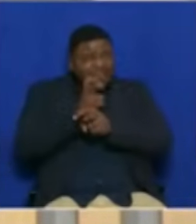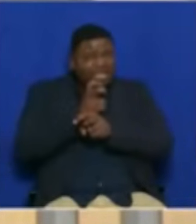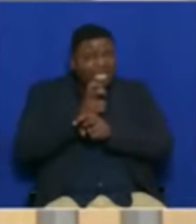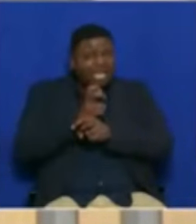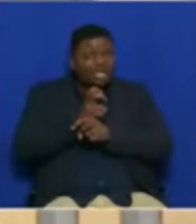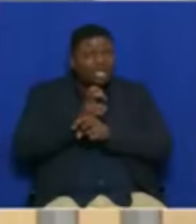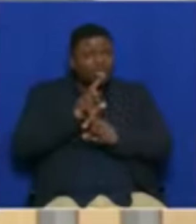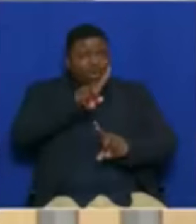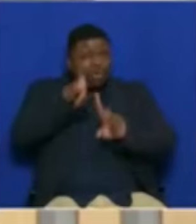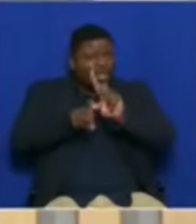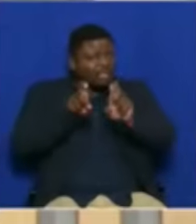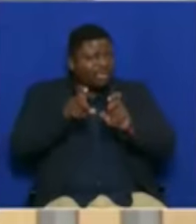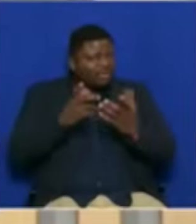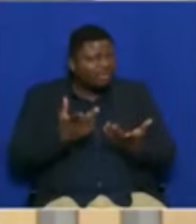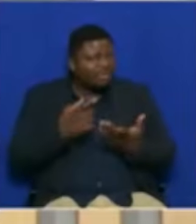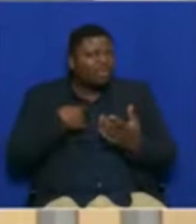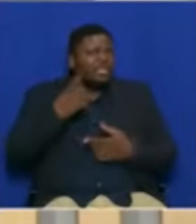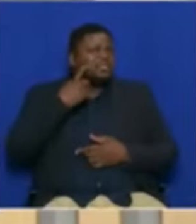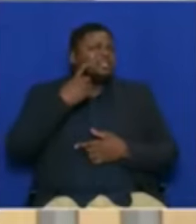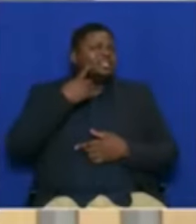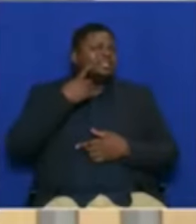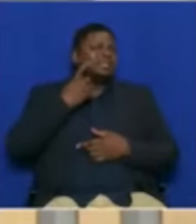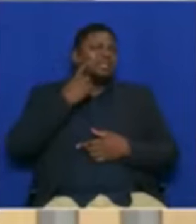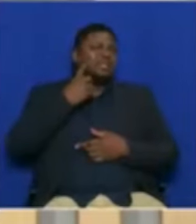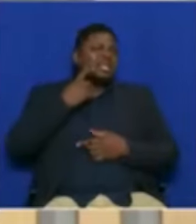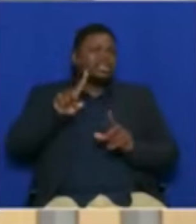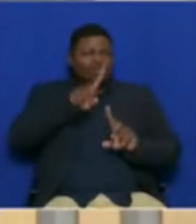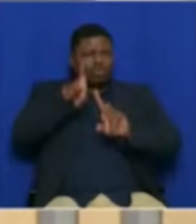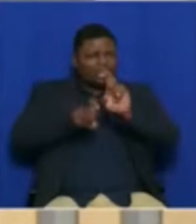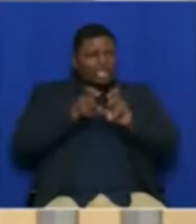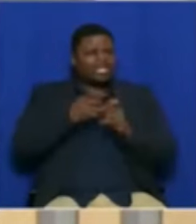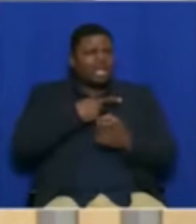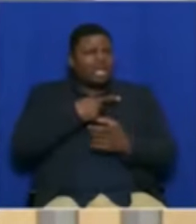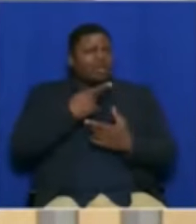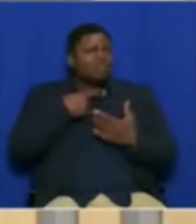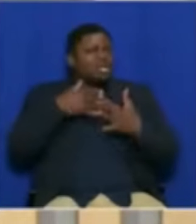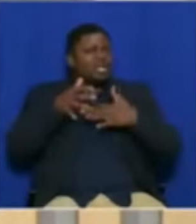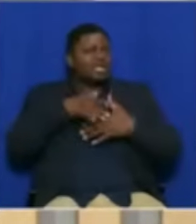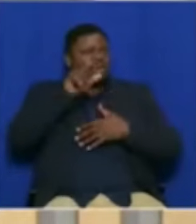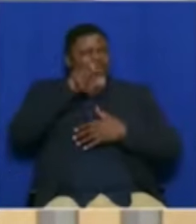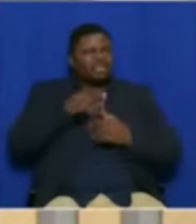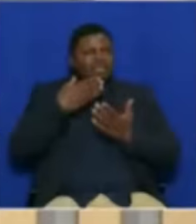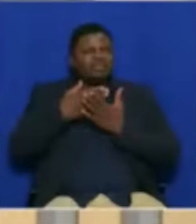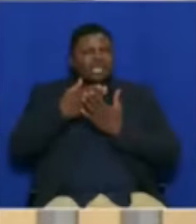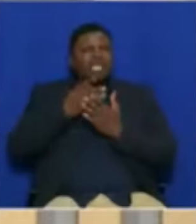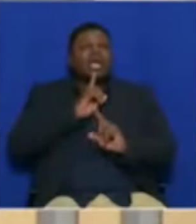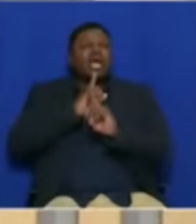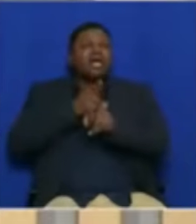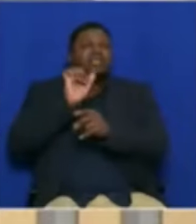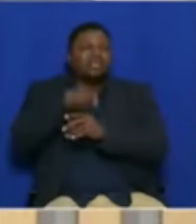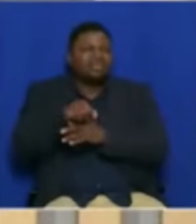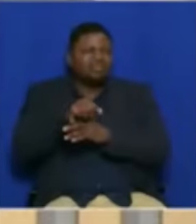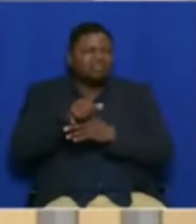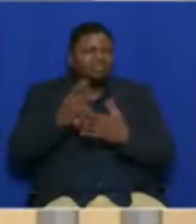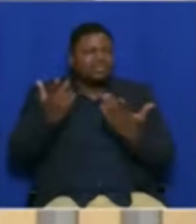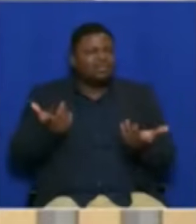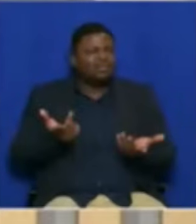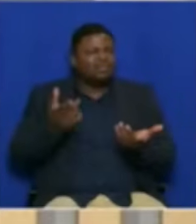understand on that. The qualification, metronics, is understood, but it's